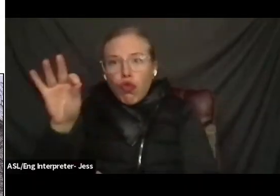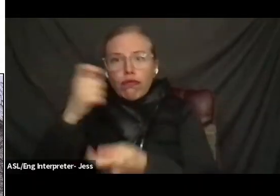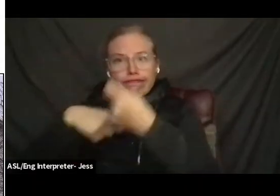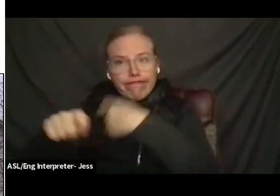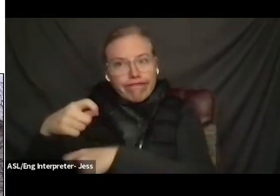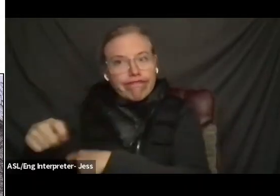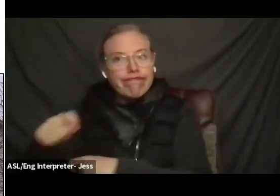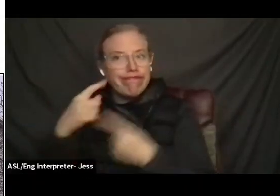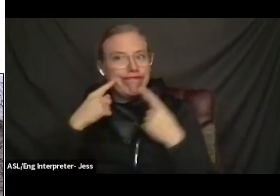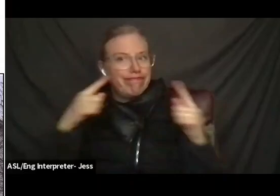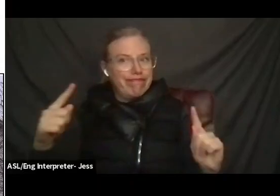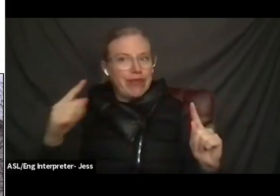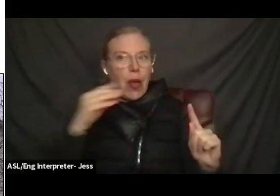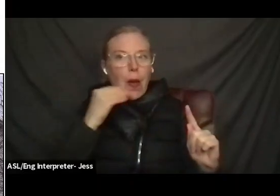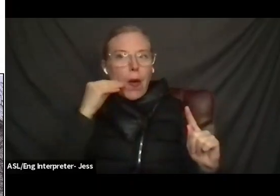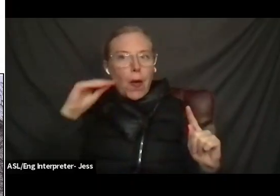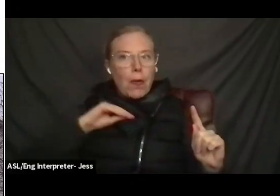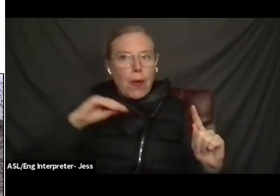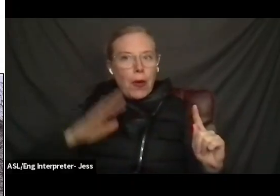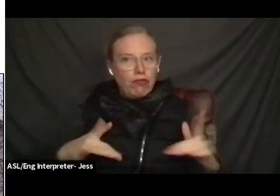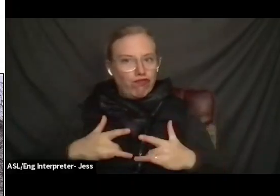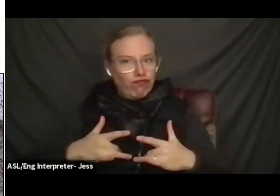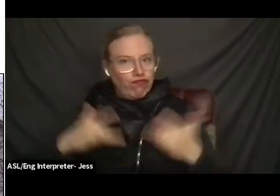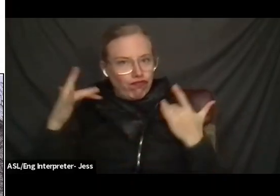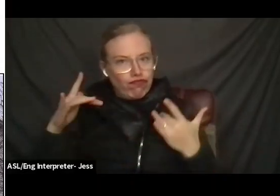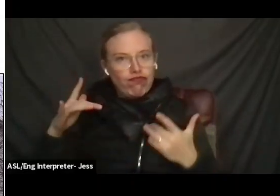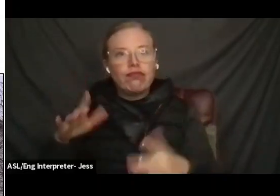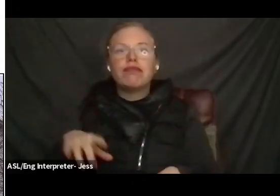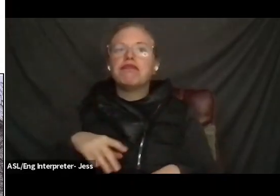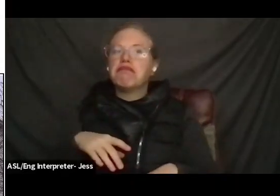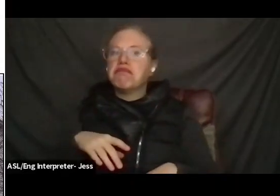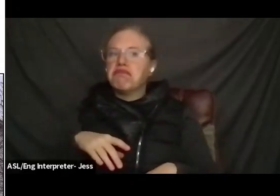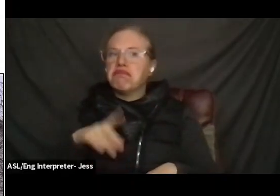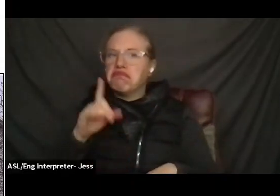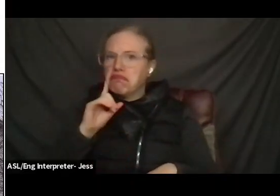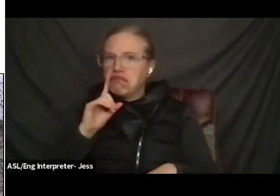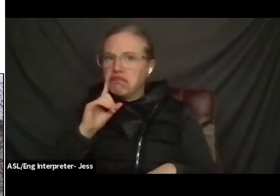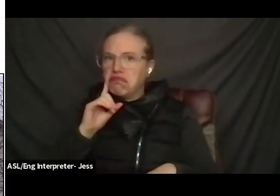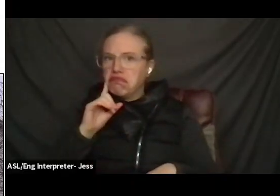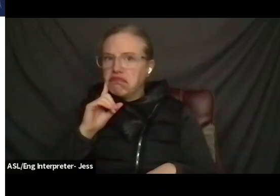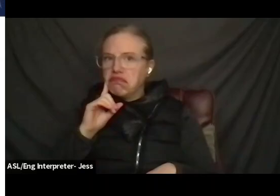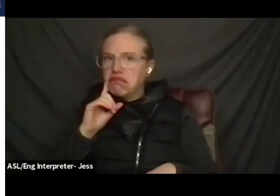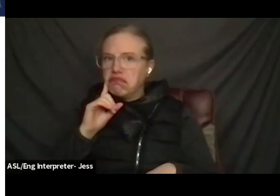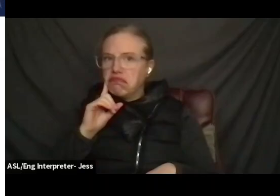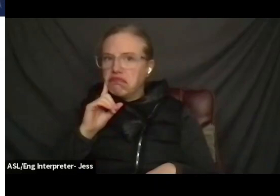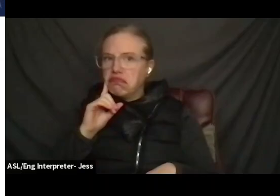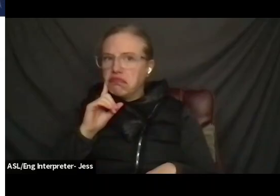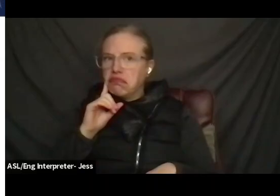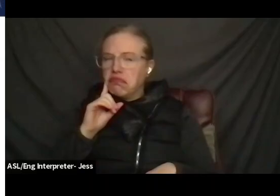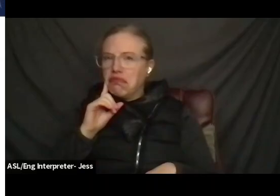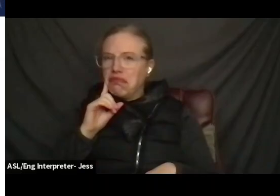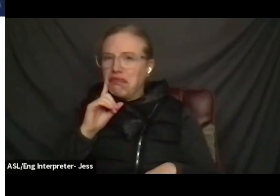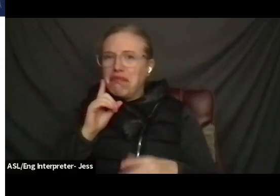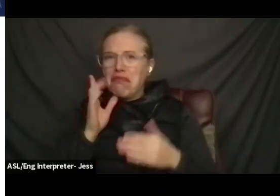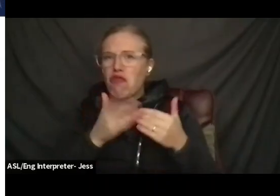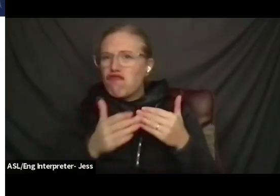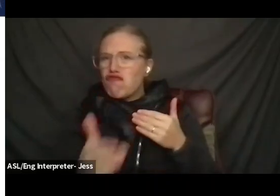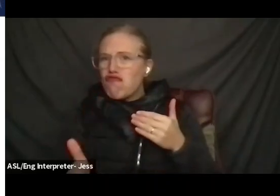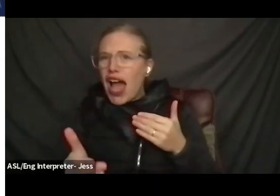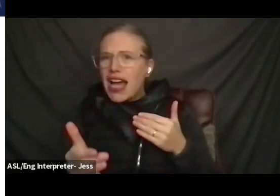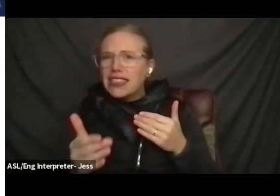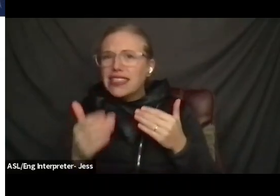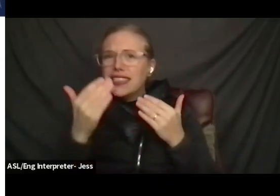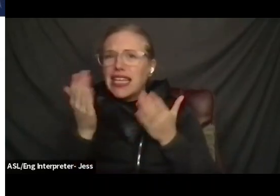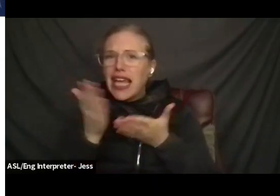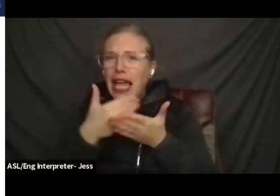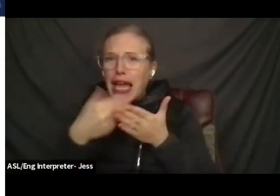another successful homeowner. I think that we will kind of, the rest is kind of income